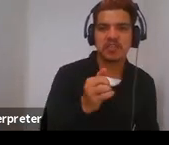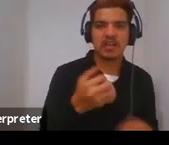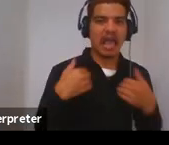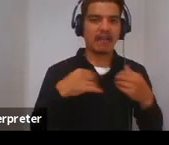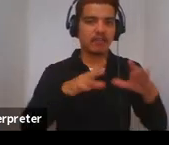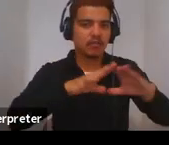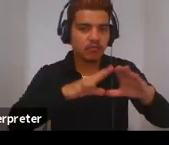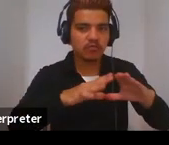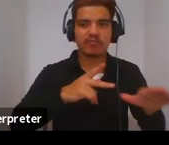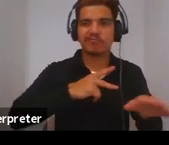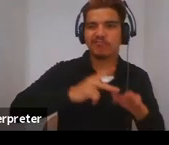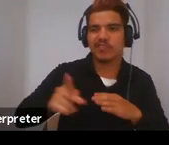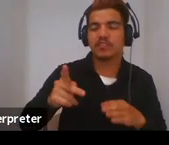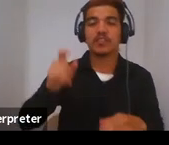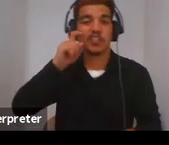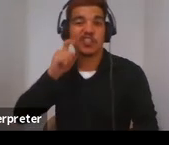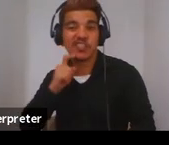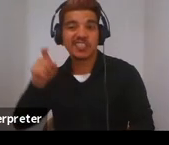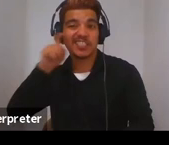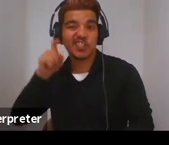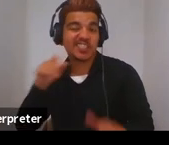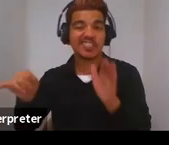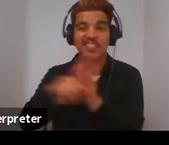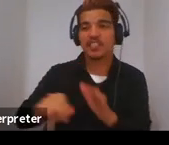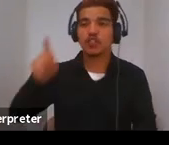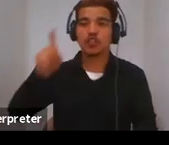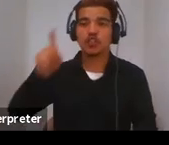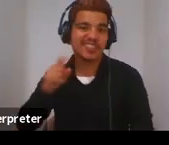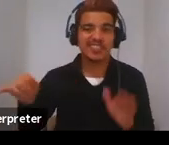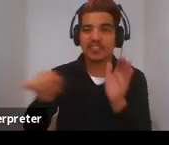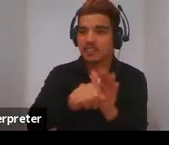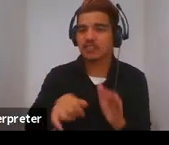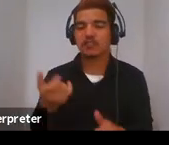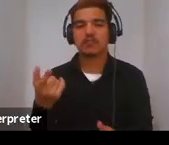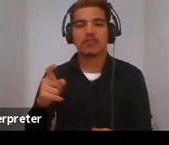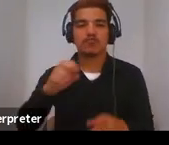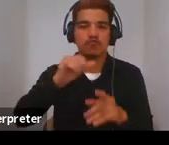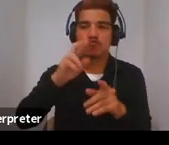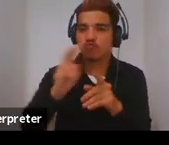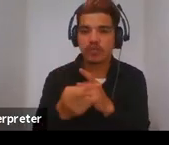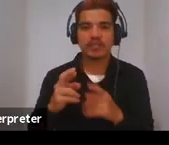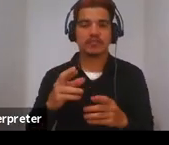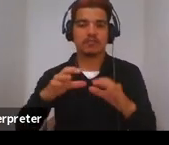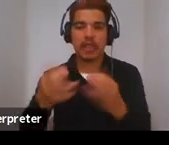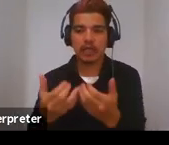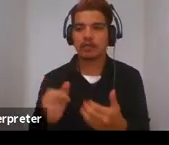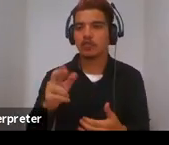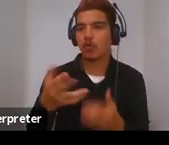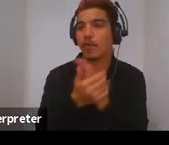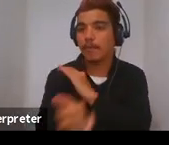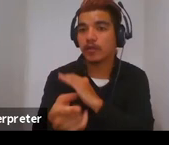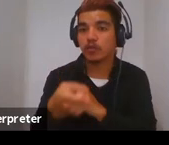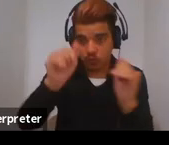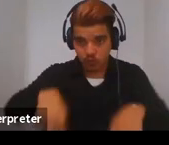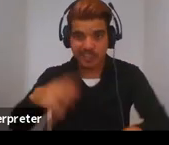profession, gender identity, sexual orientation, race, ethnicity, race, class, or ability, you can